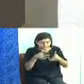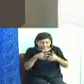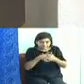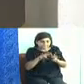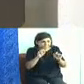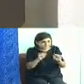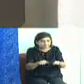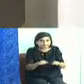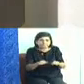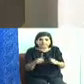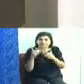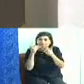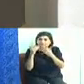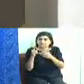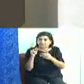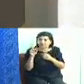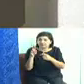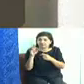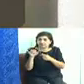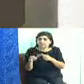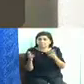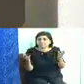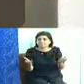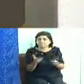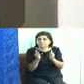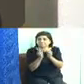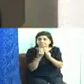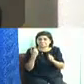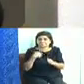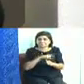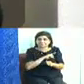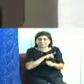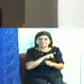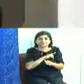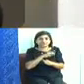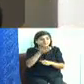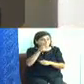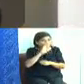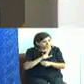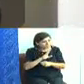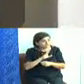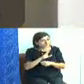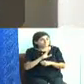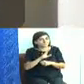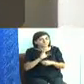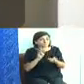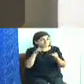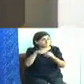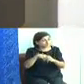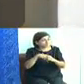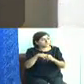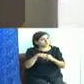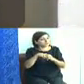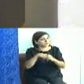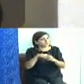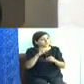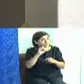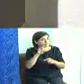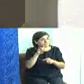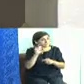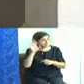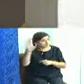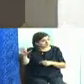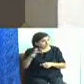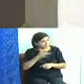I give thanks that Troy is here with us today and for the fact that God sowed seeds in his heart.